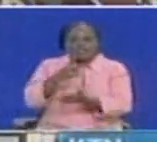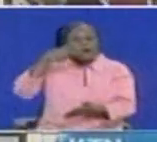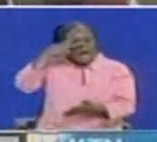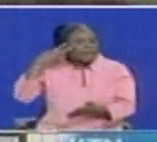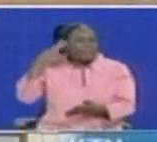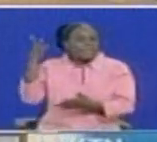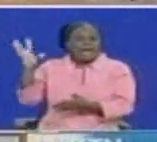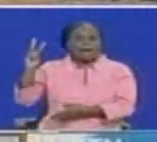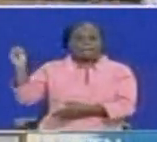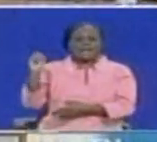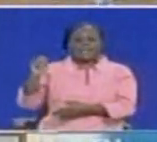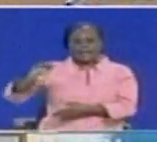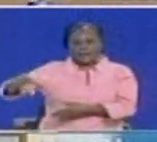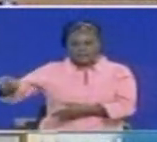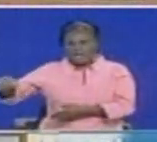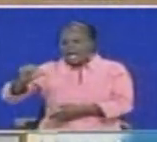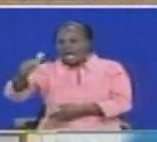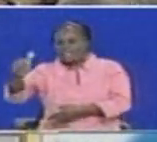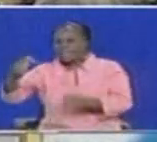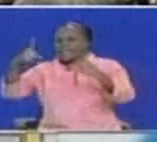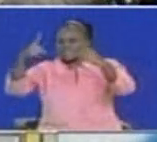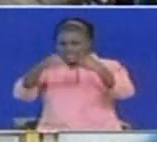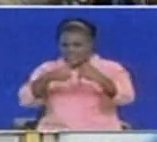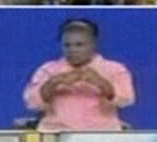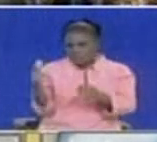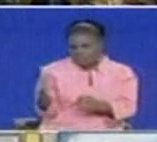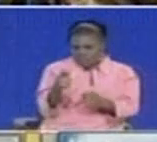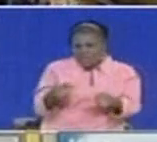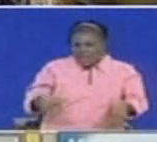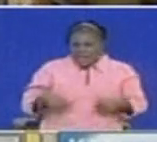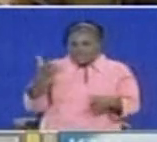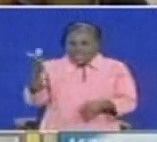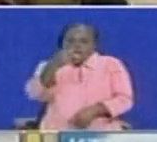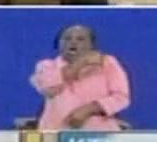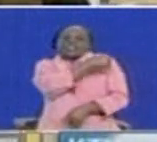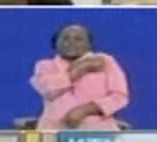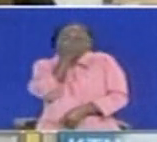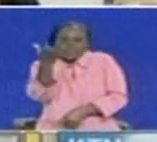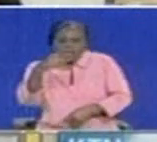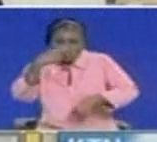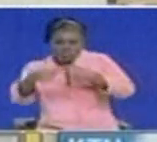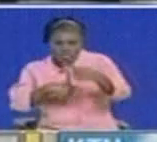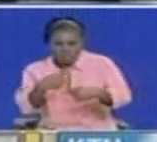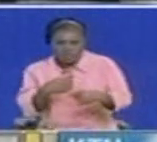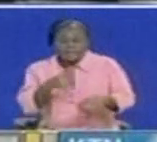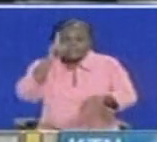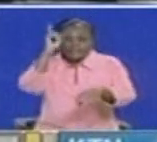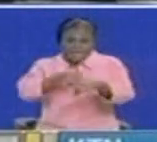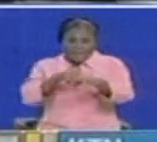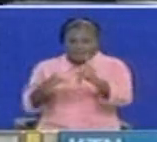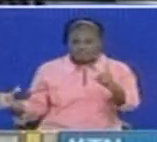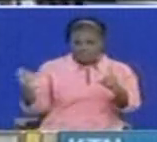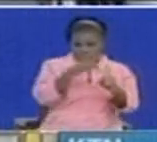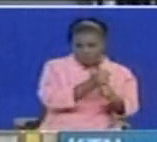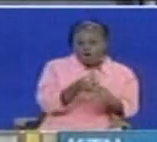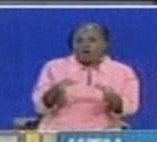Arabia in Mandera. Another 6 officers are fighting for their lives in a Mandera hospital. When they were ambushed,